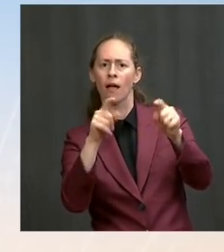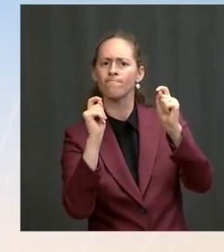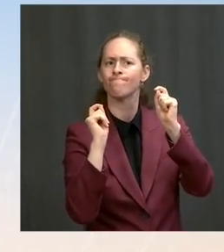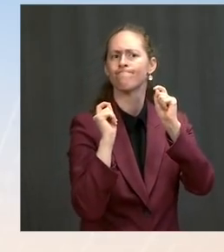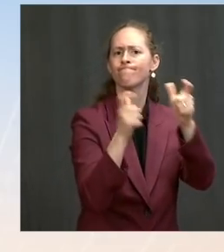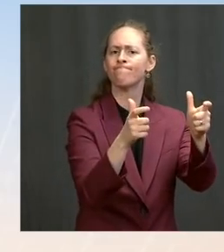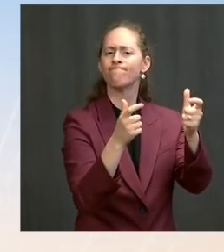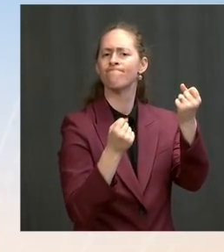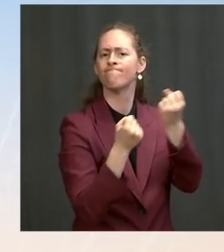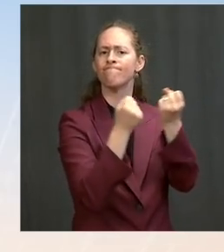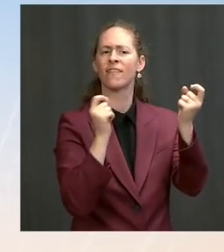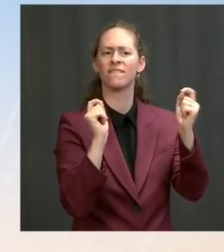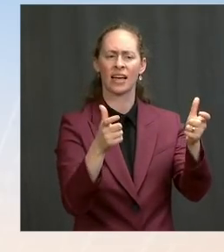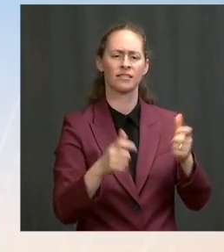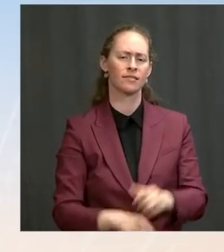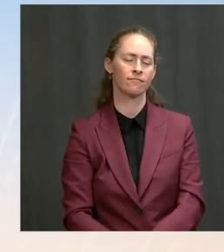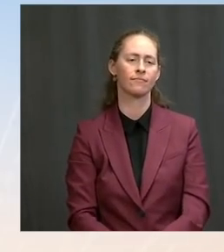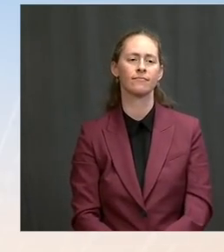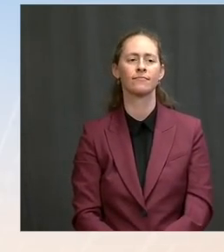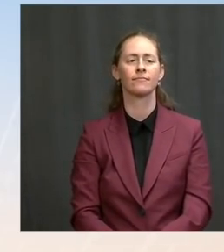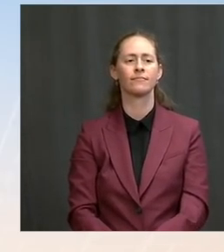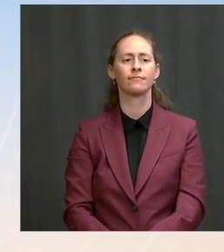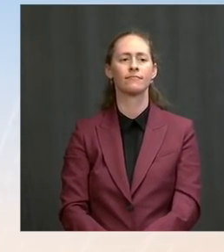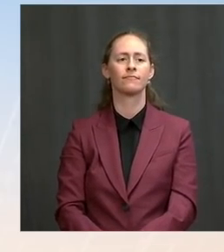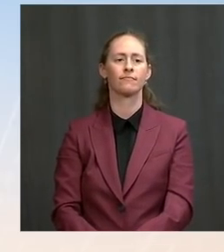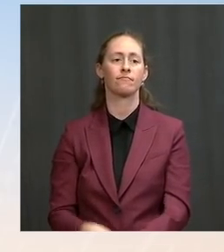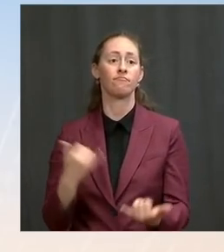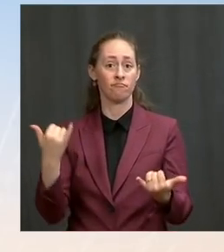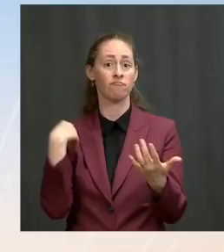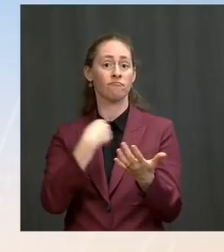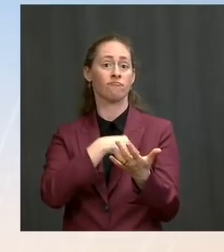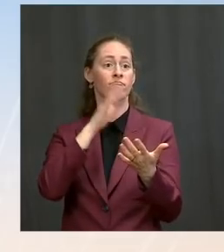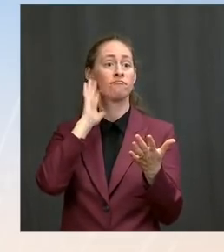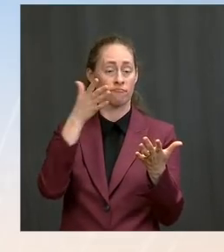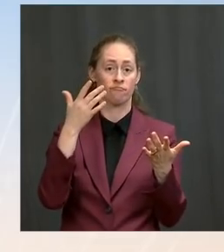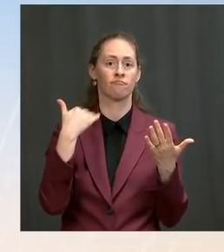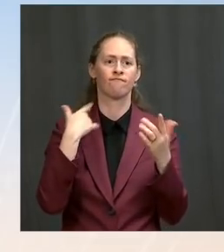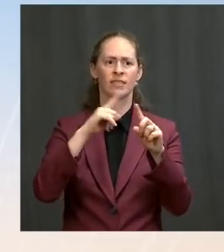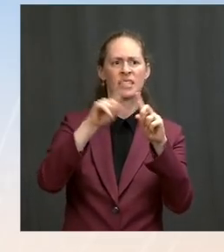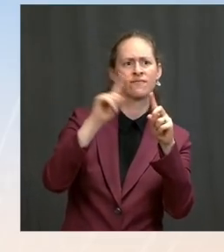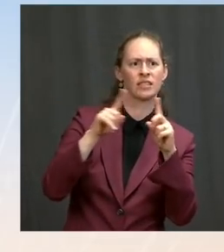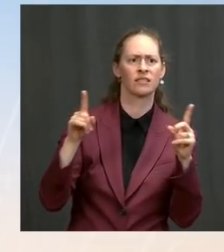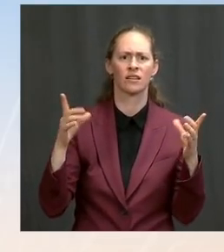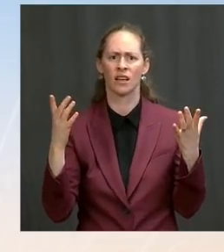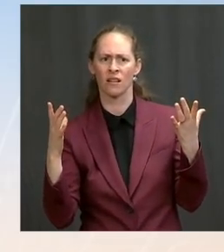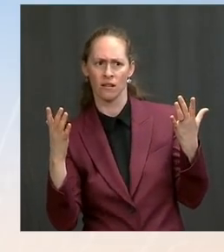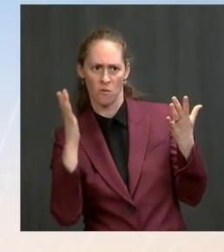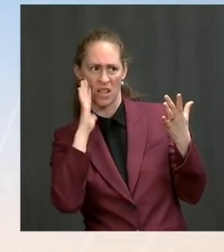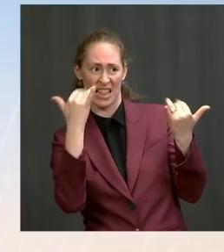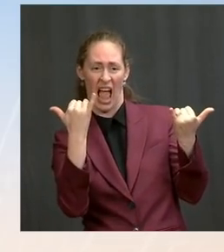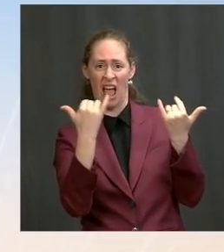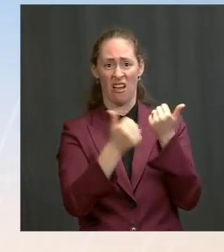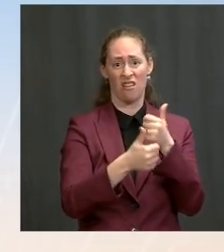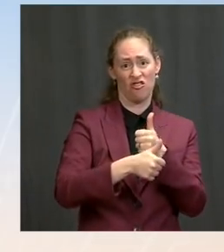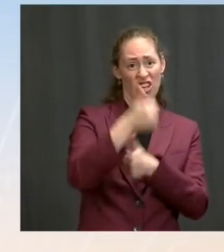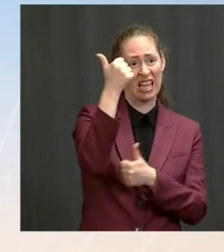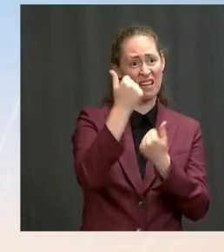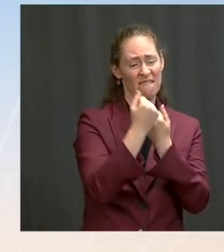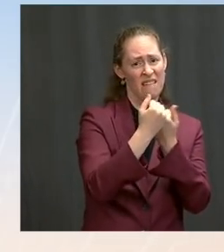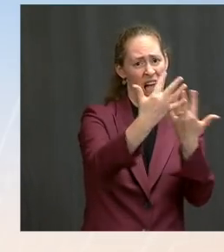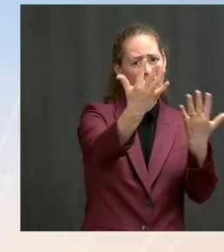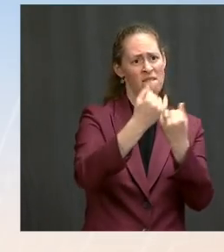that, we also announced a series of actions today to address the growing and severe threat of wildfires, protect communities from devastation,